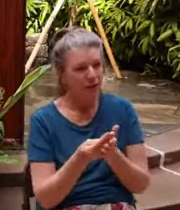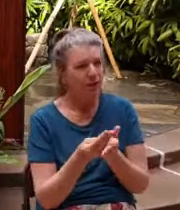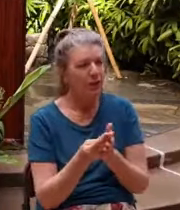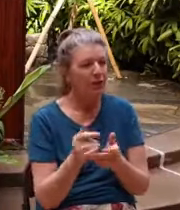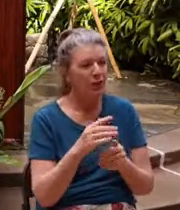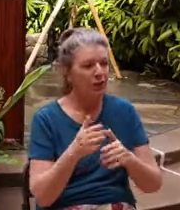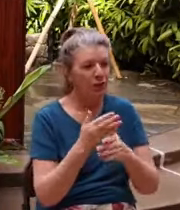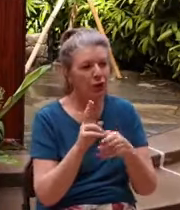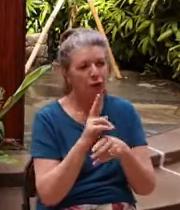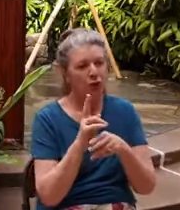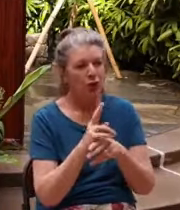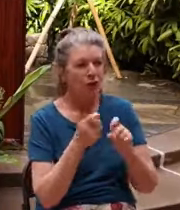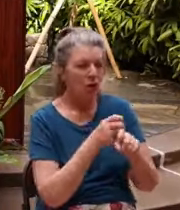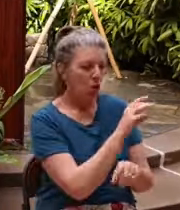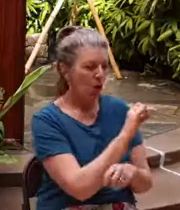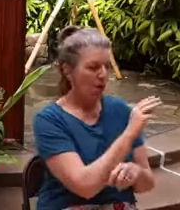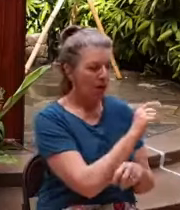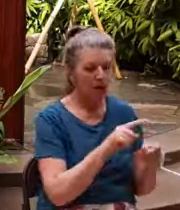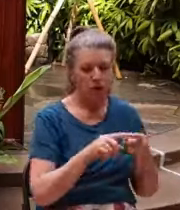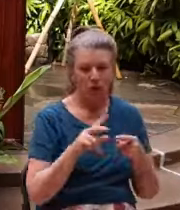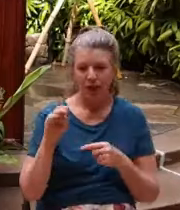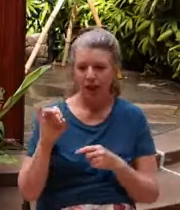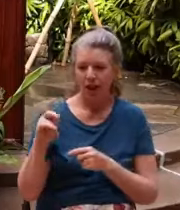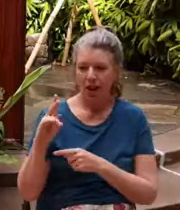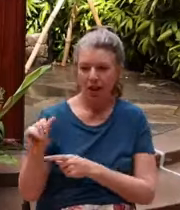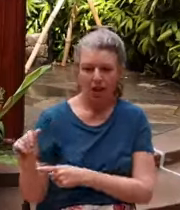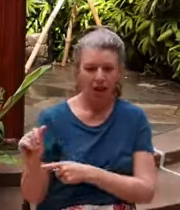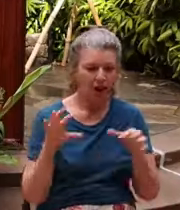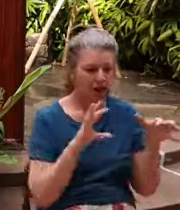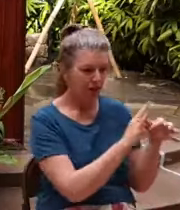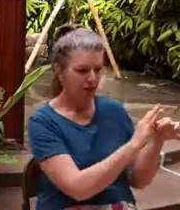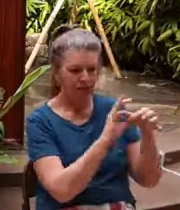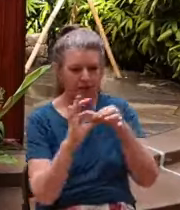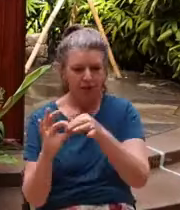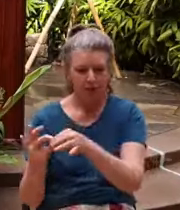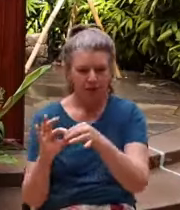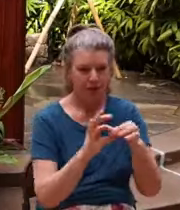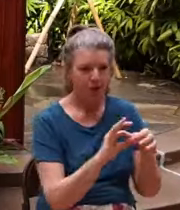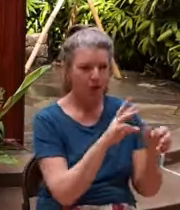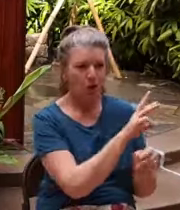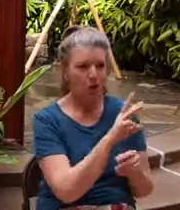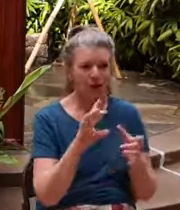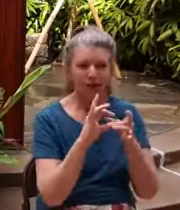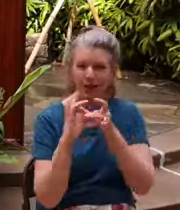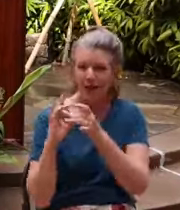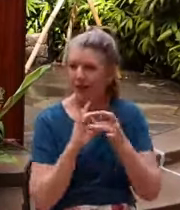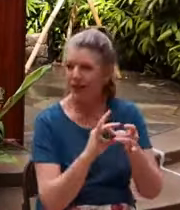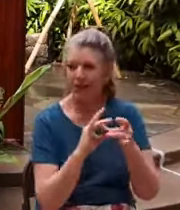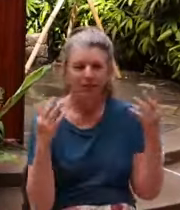Kekaha, finally connecting our west side communities.